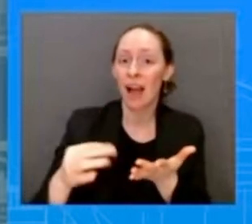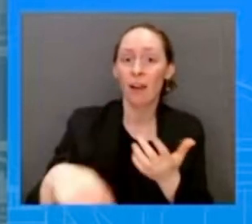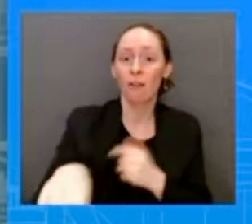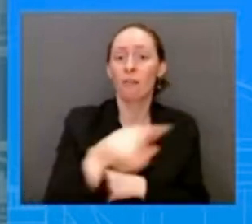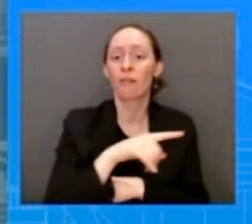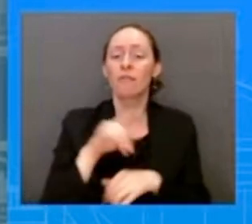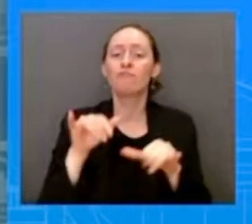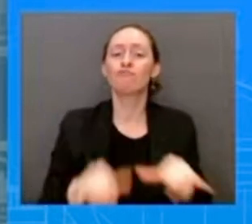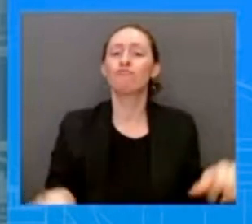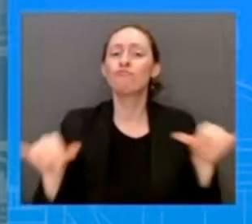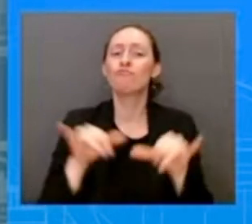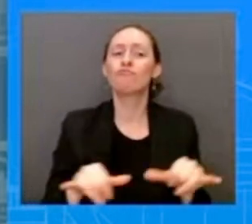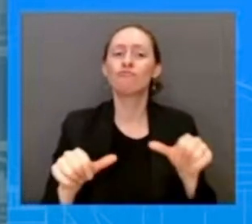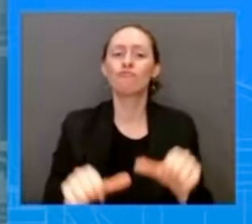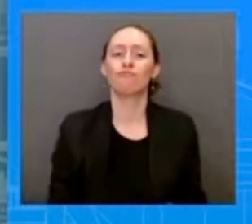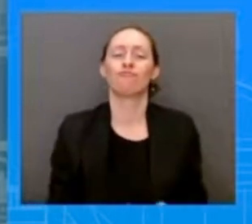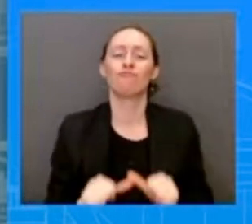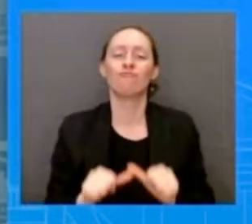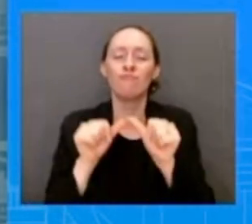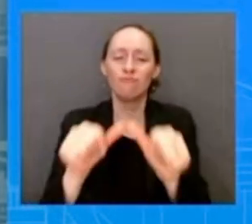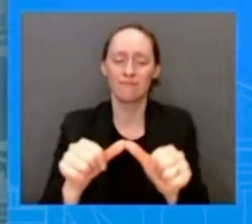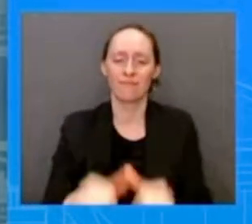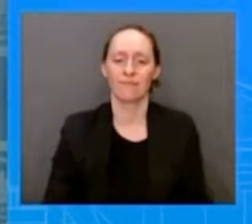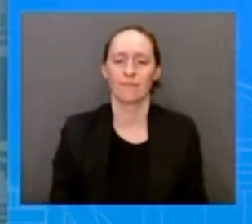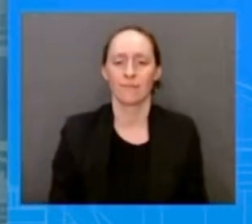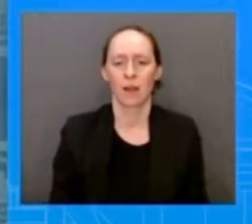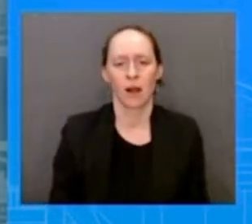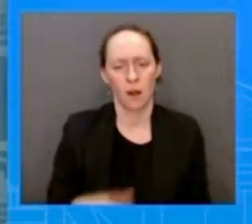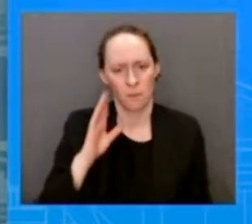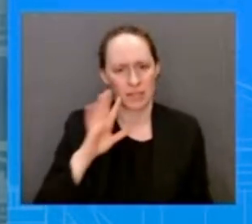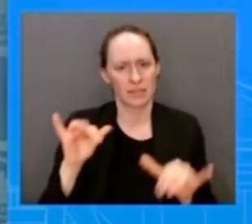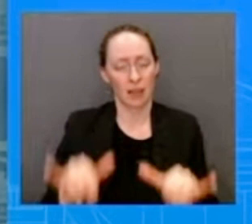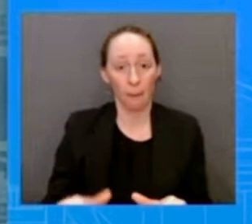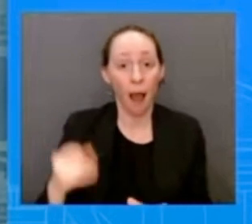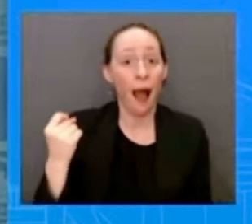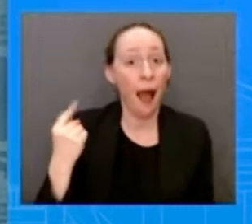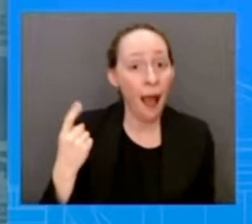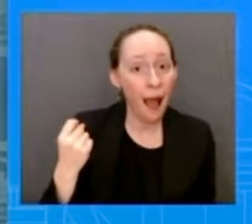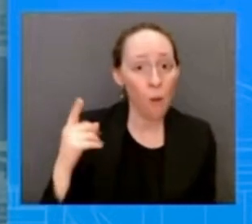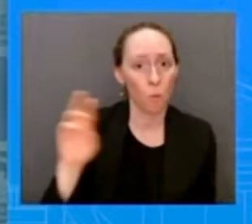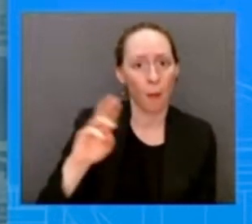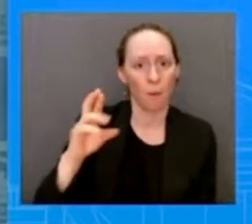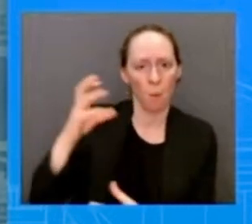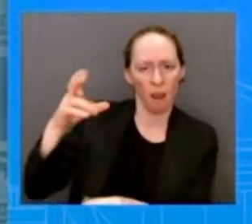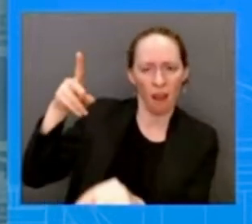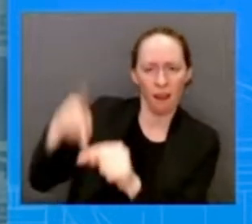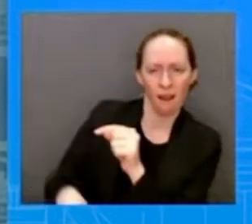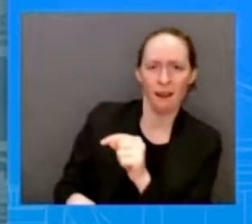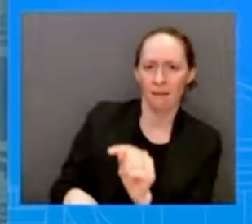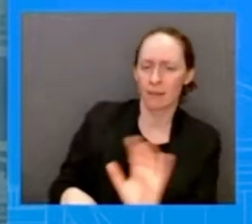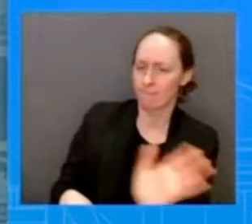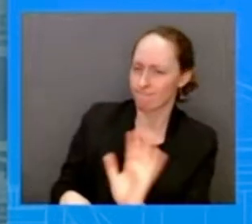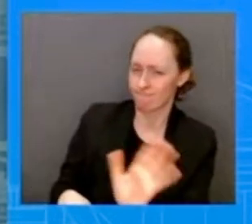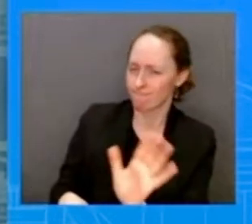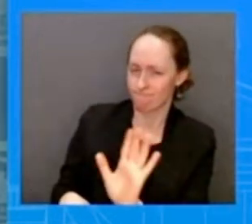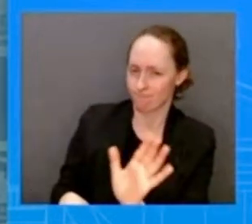now, they want to cut. So the president's going to continue to fight for those important pieces